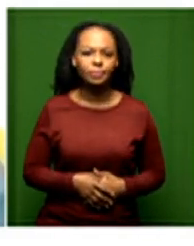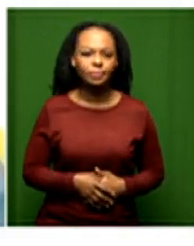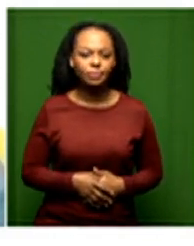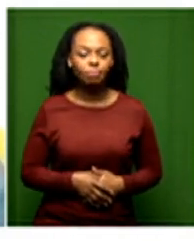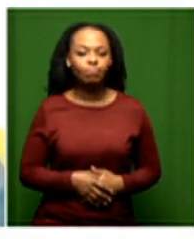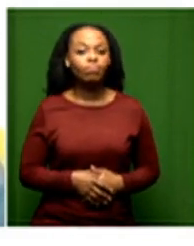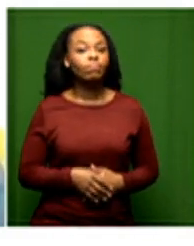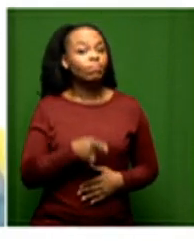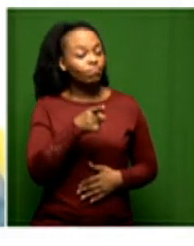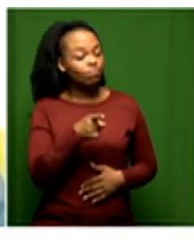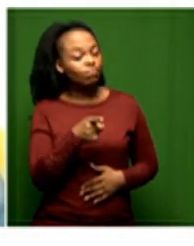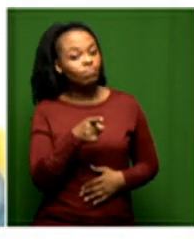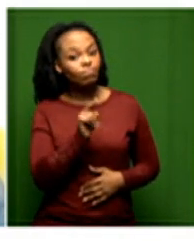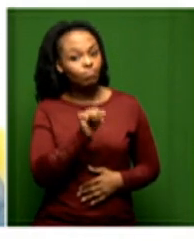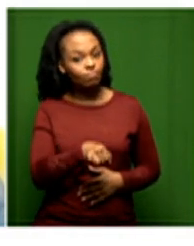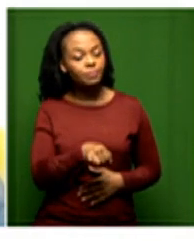Well,